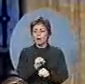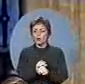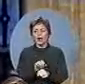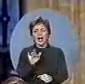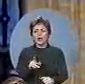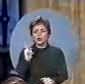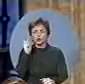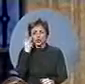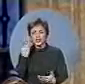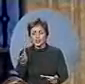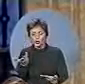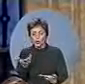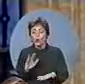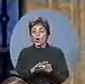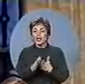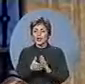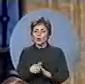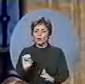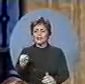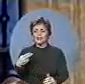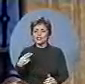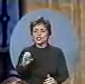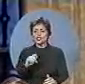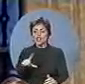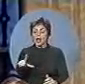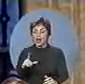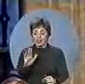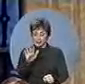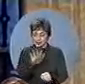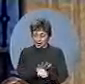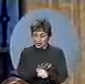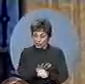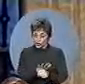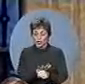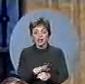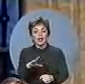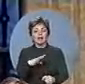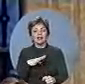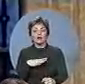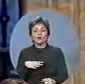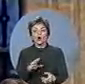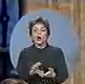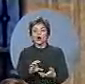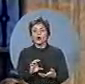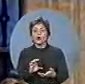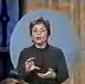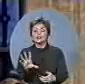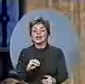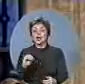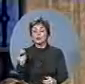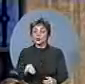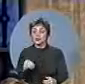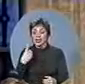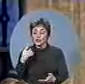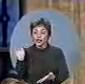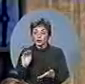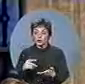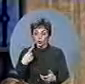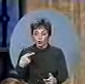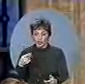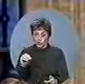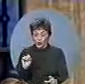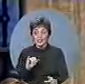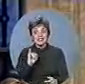a 50% reduction in their first oil sands project as long as it can be done voluntarily. You know, this industry has no reason